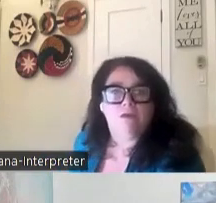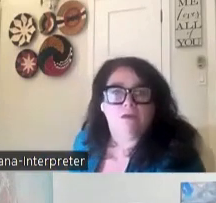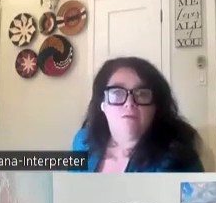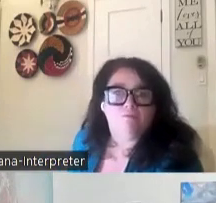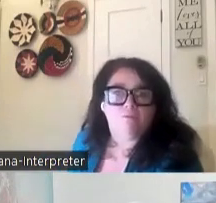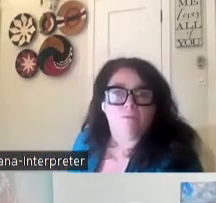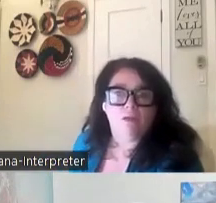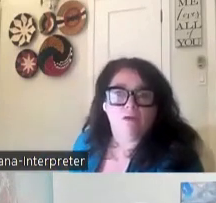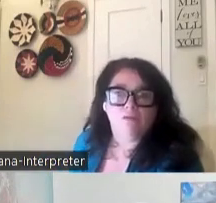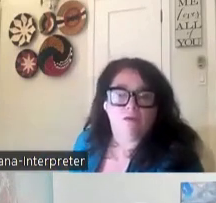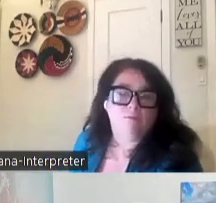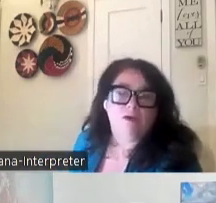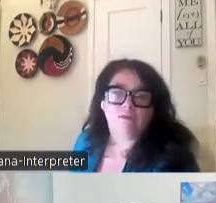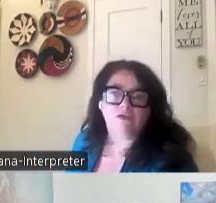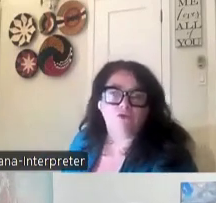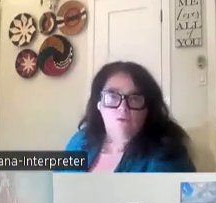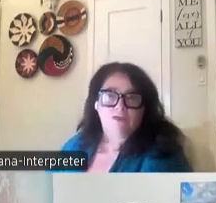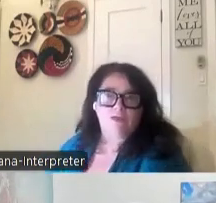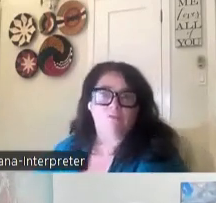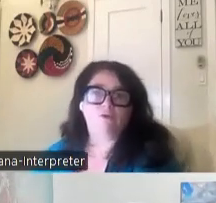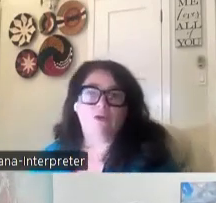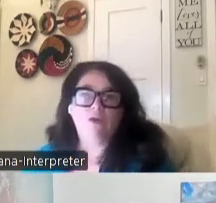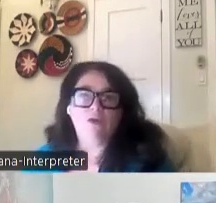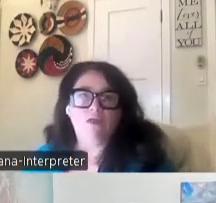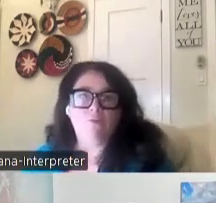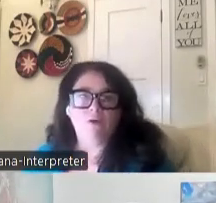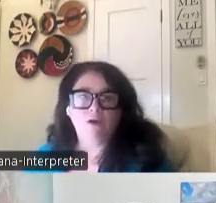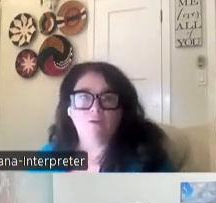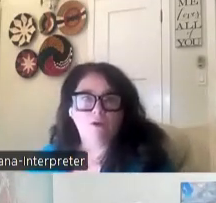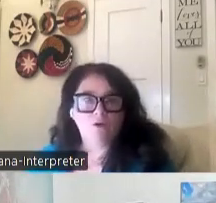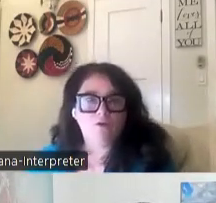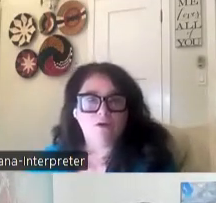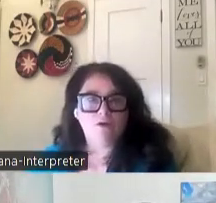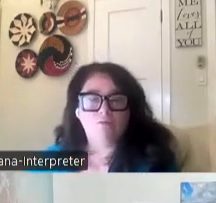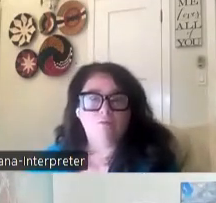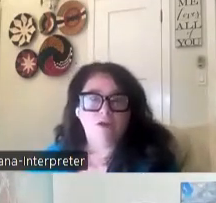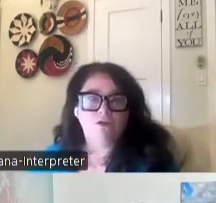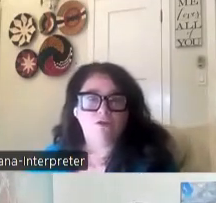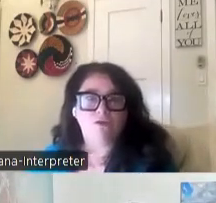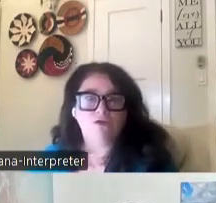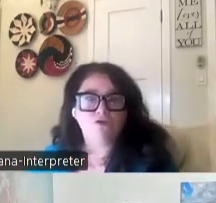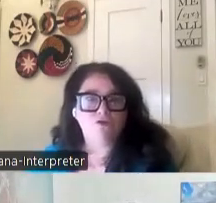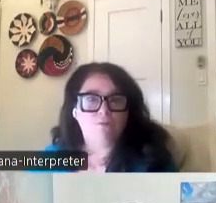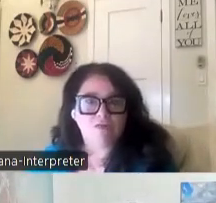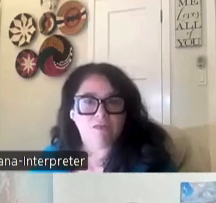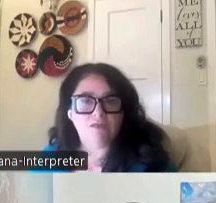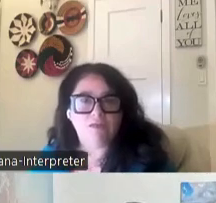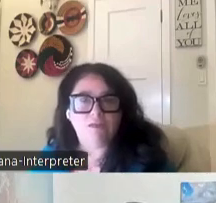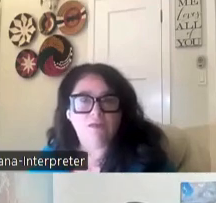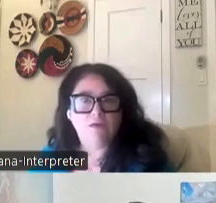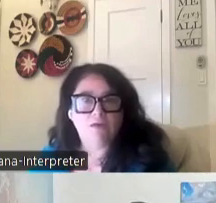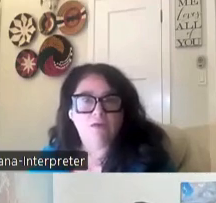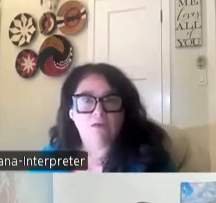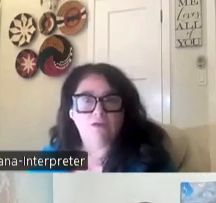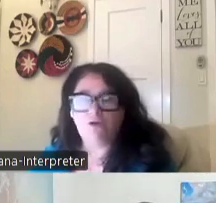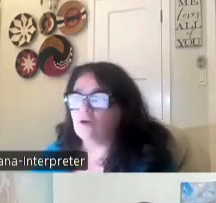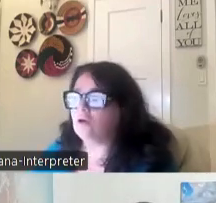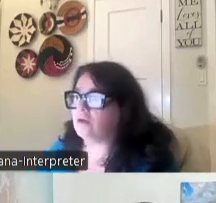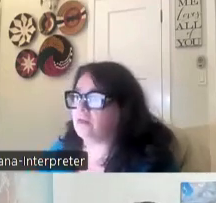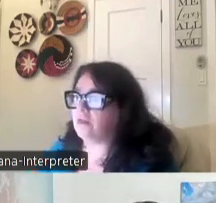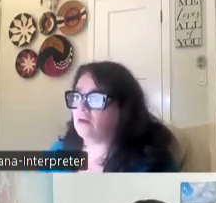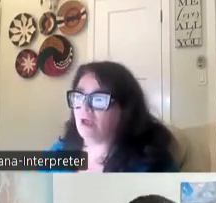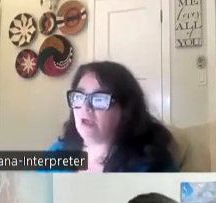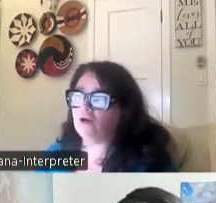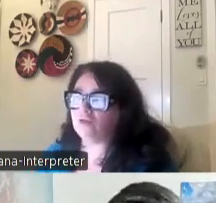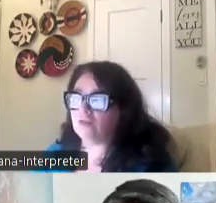of herbaceous vegetation, grass and brush in what are in many places grass and brush dominated ecosystems in Southern California.